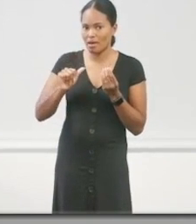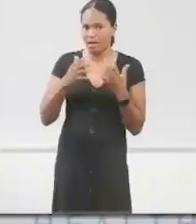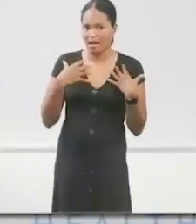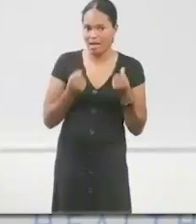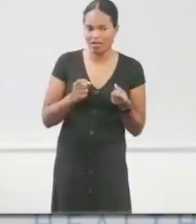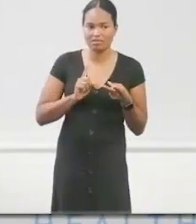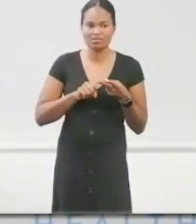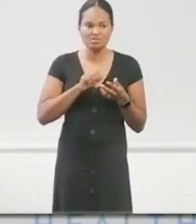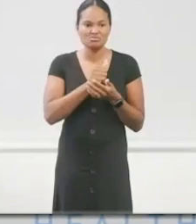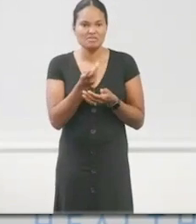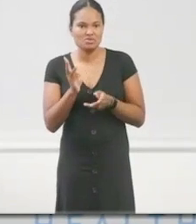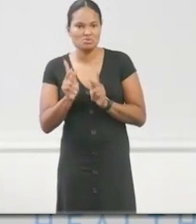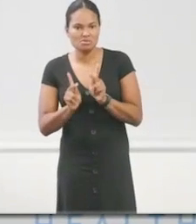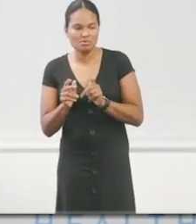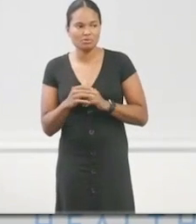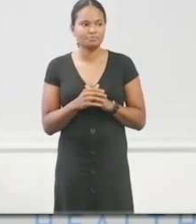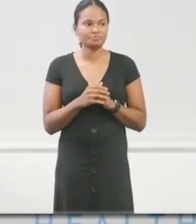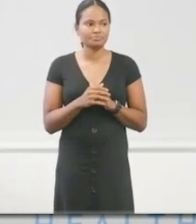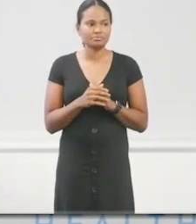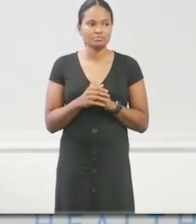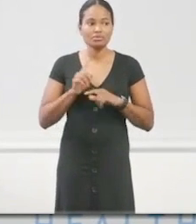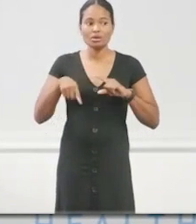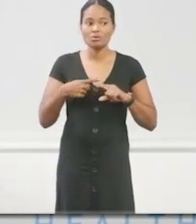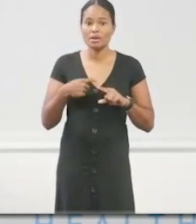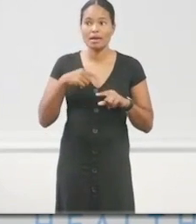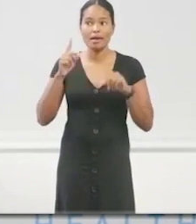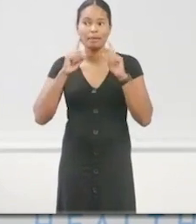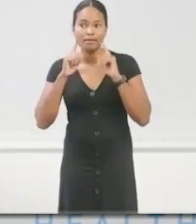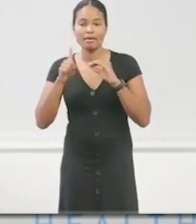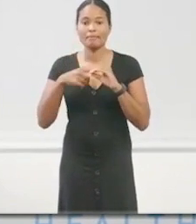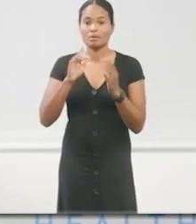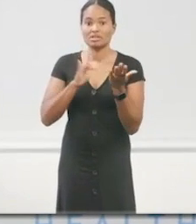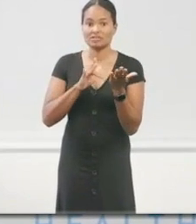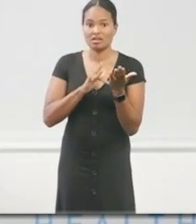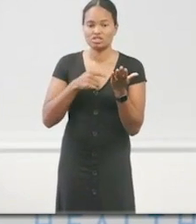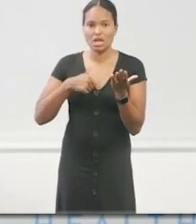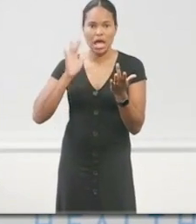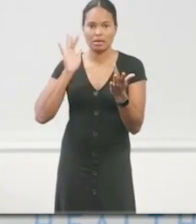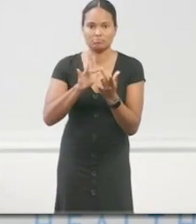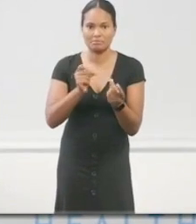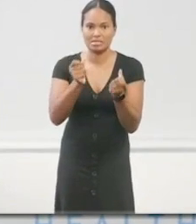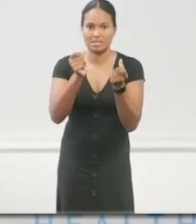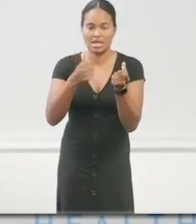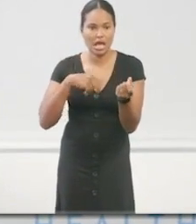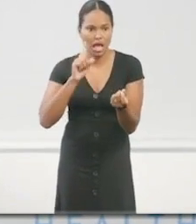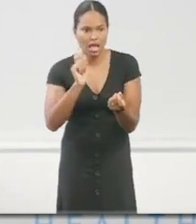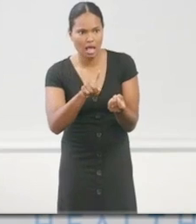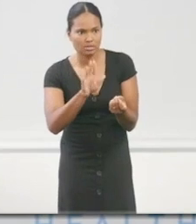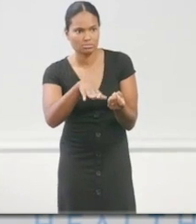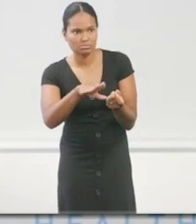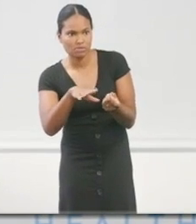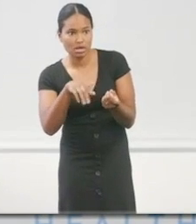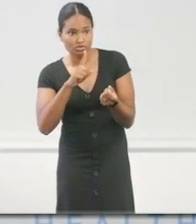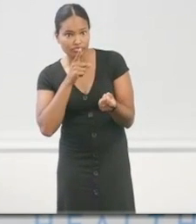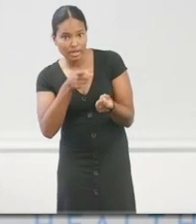Hickson. When I hear about something that has to do with technology, they're the first people I reach out to. I ask them, is